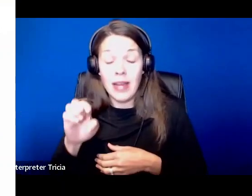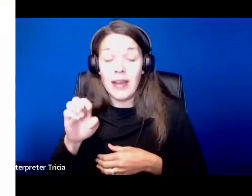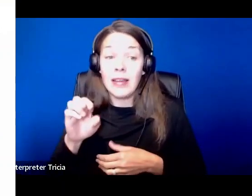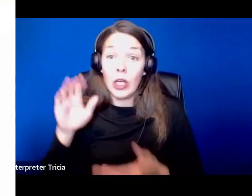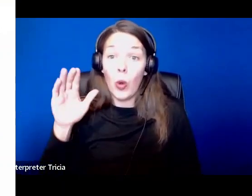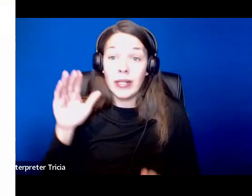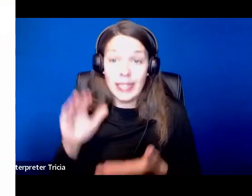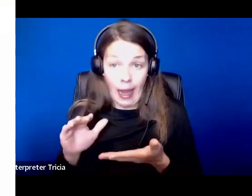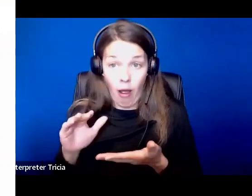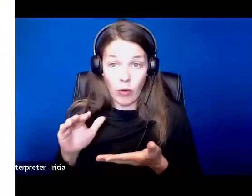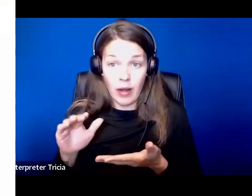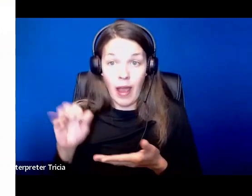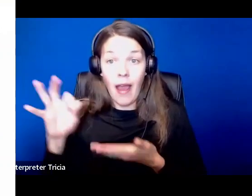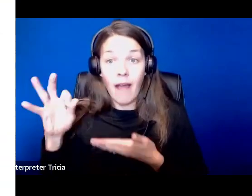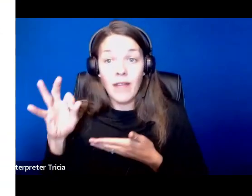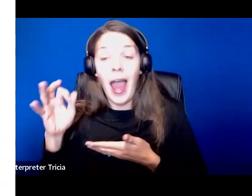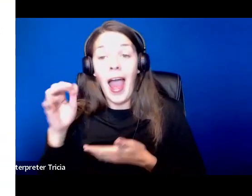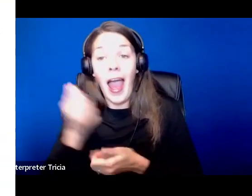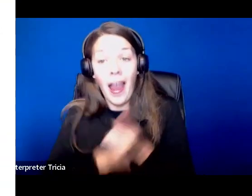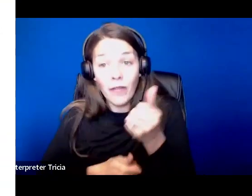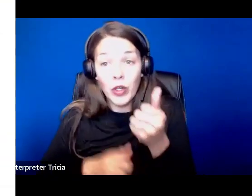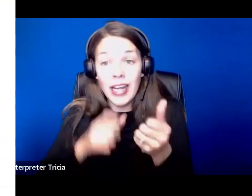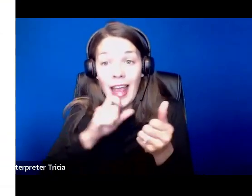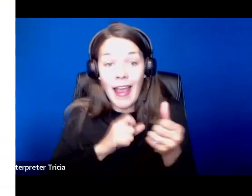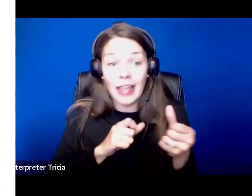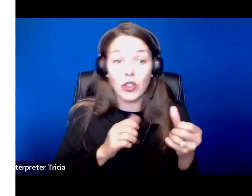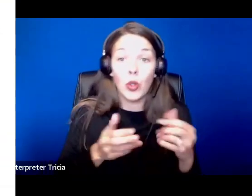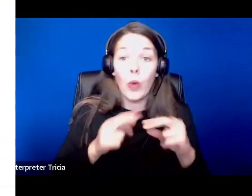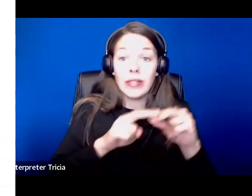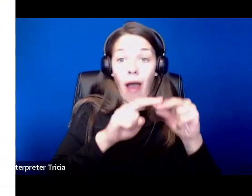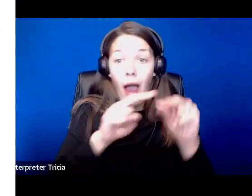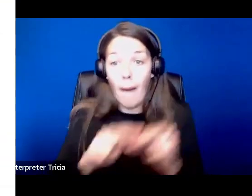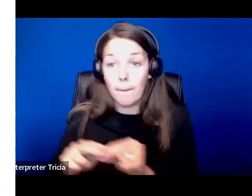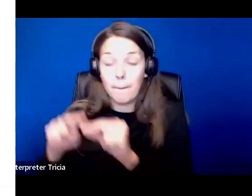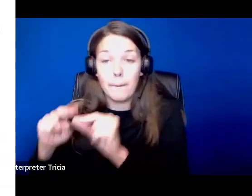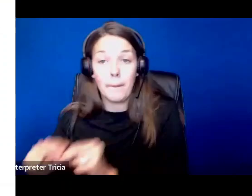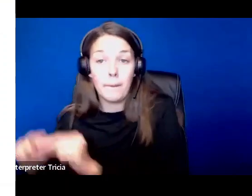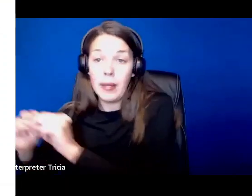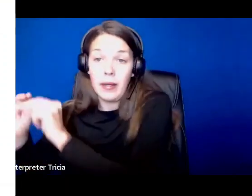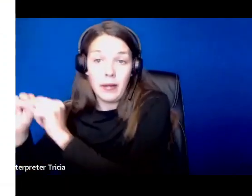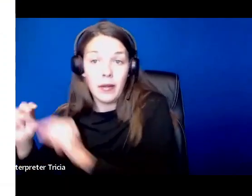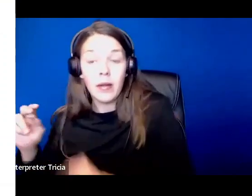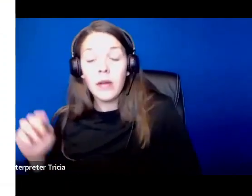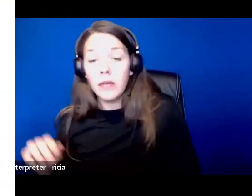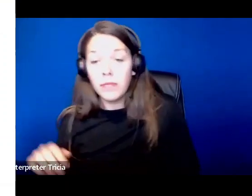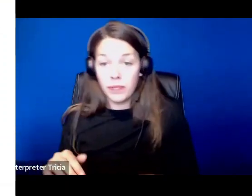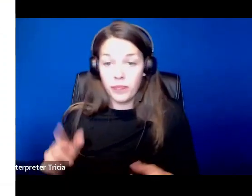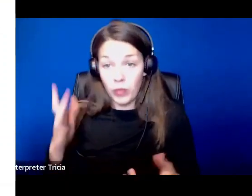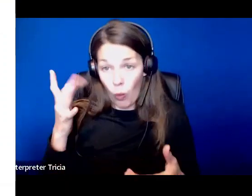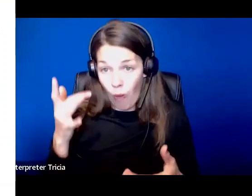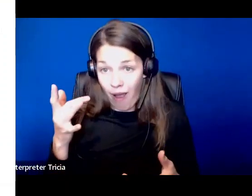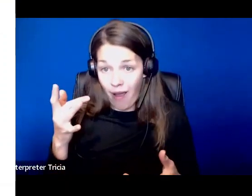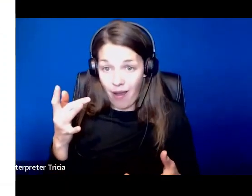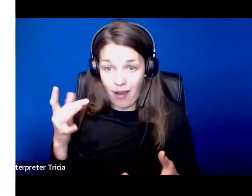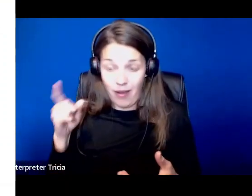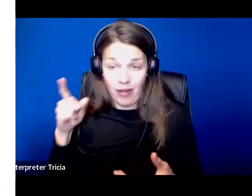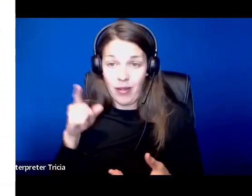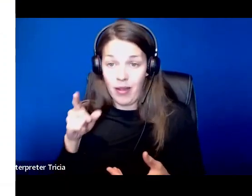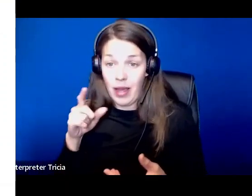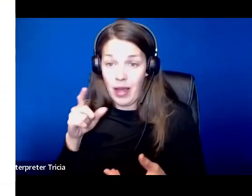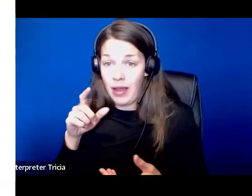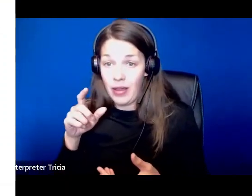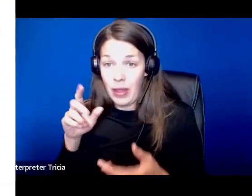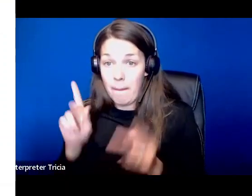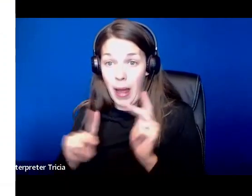group has labor force participation go up, because because of the aging of